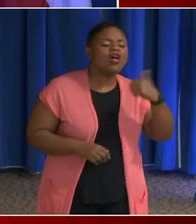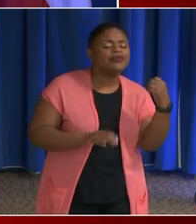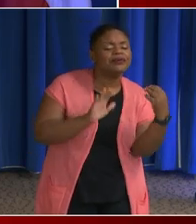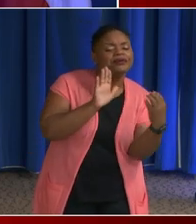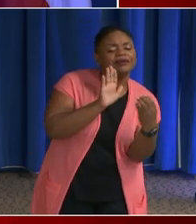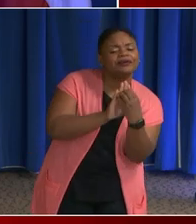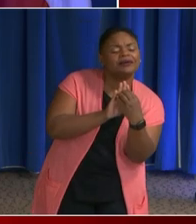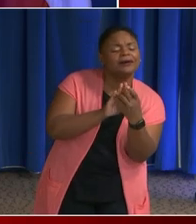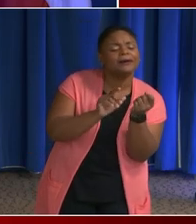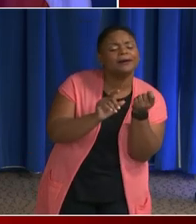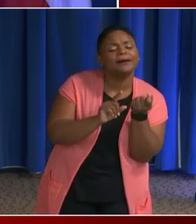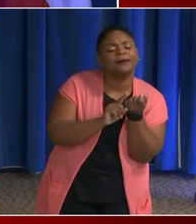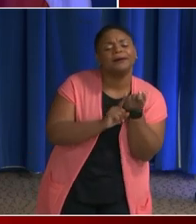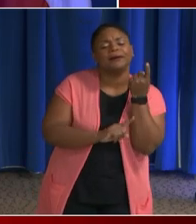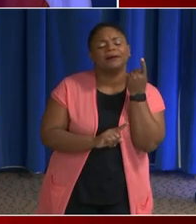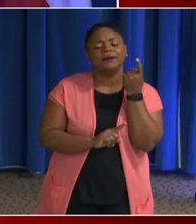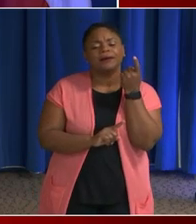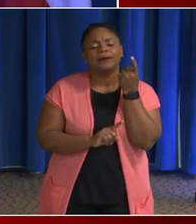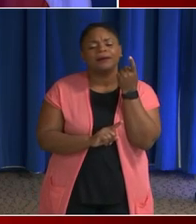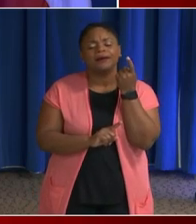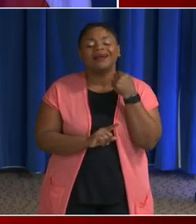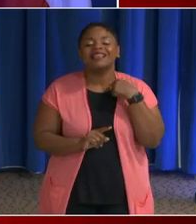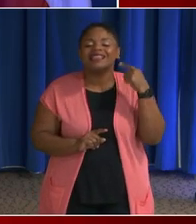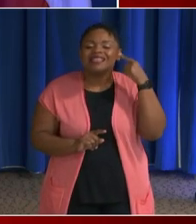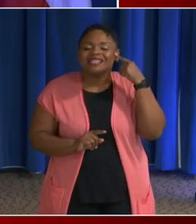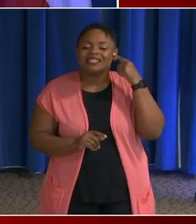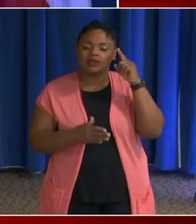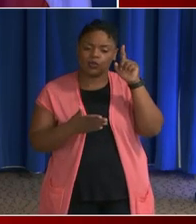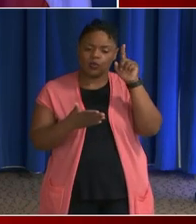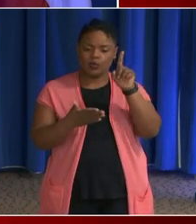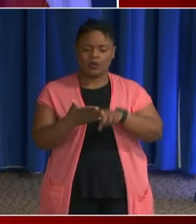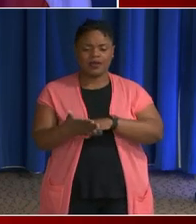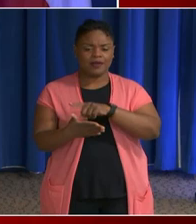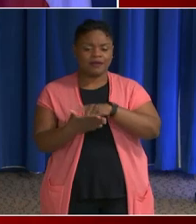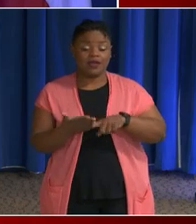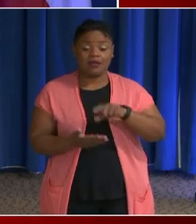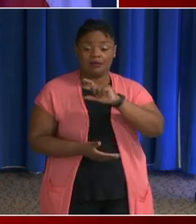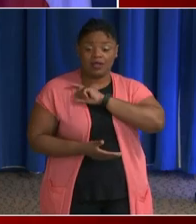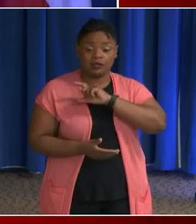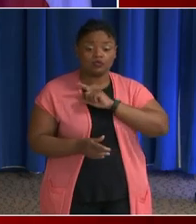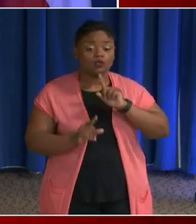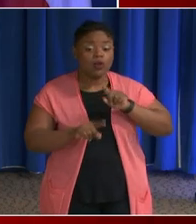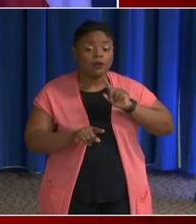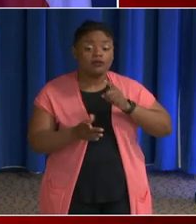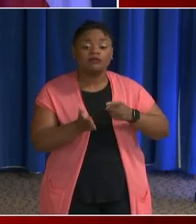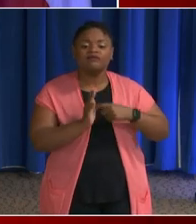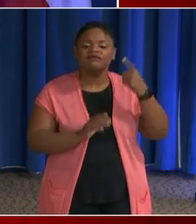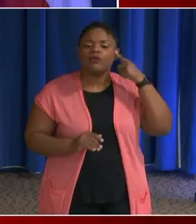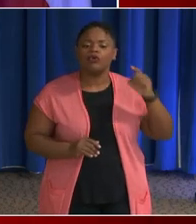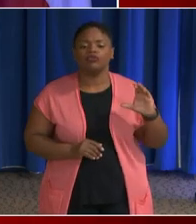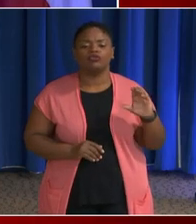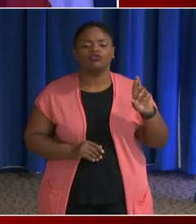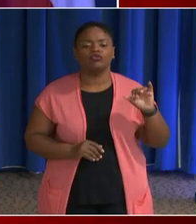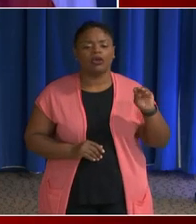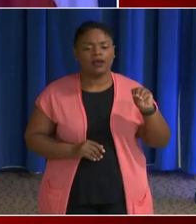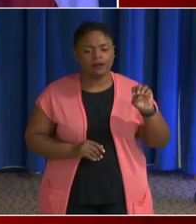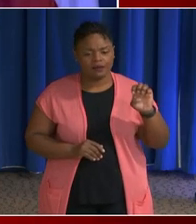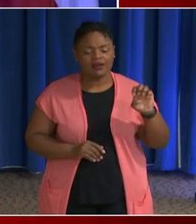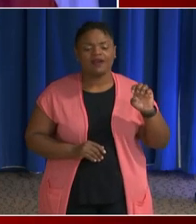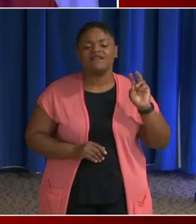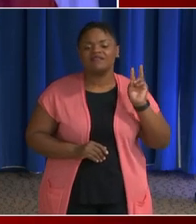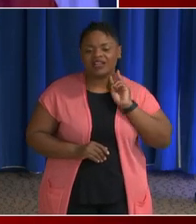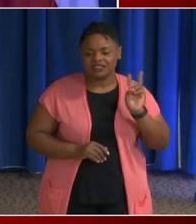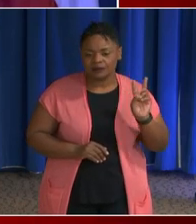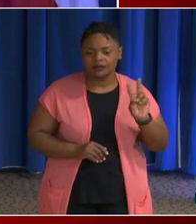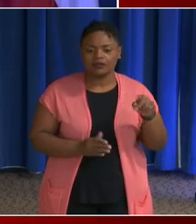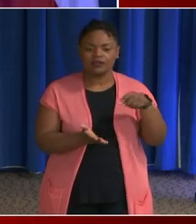police. I believe repeal of law enforcement reporting requirement for crime victims' compensation, which